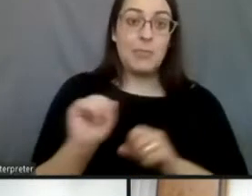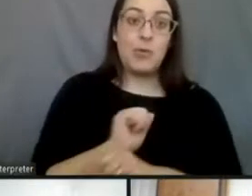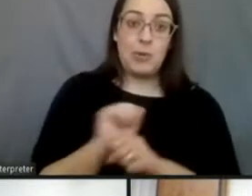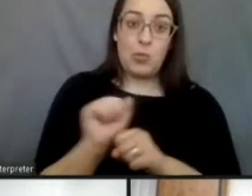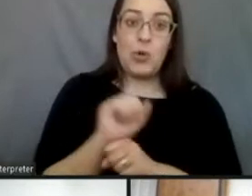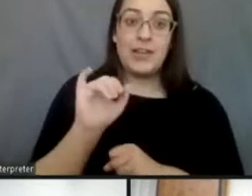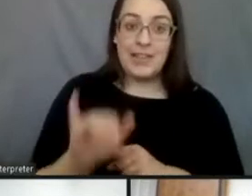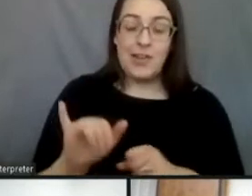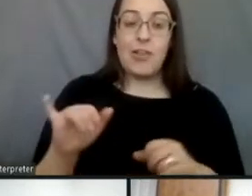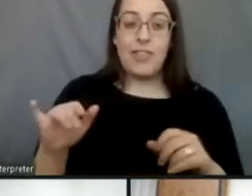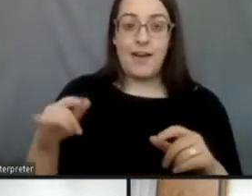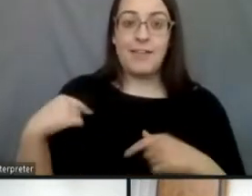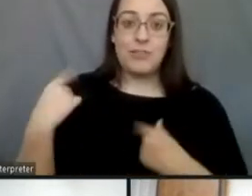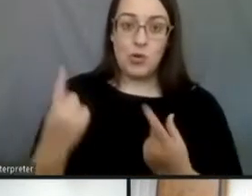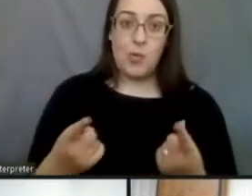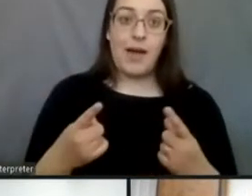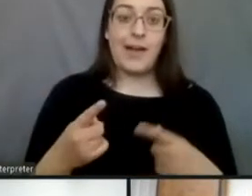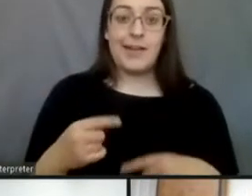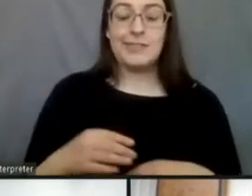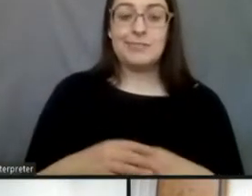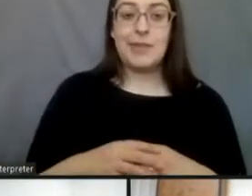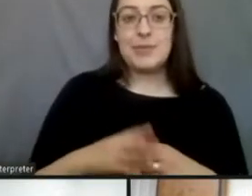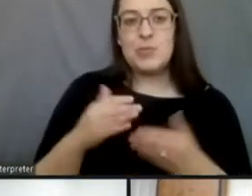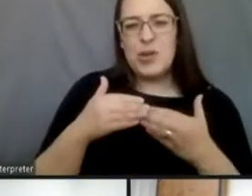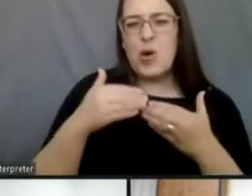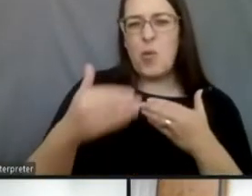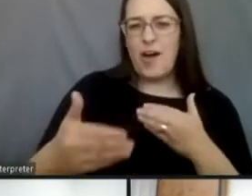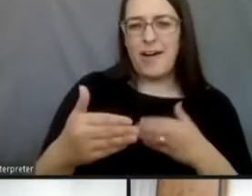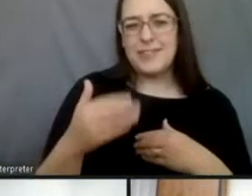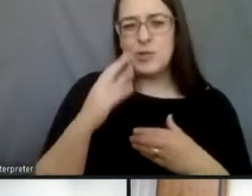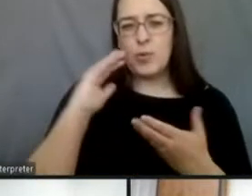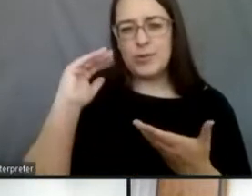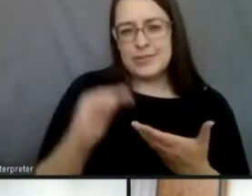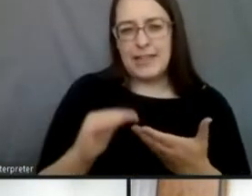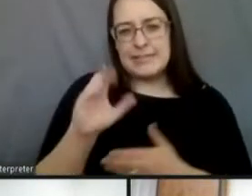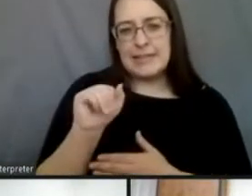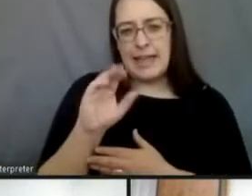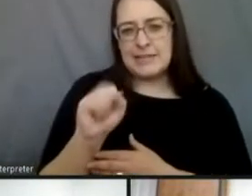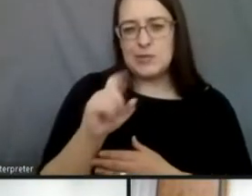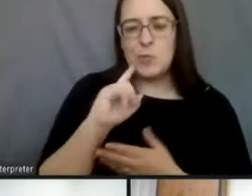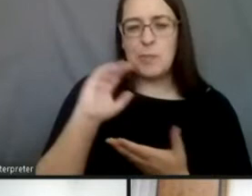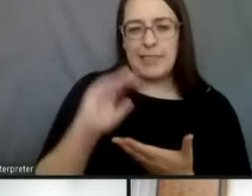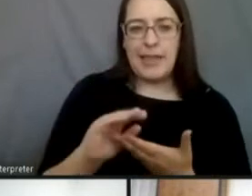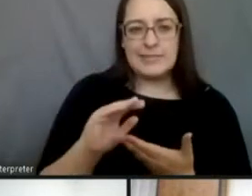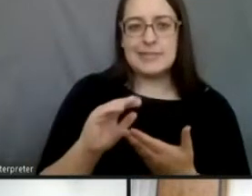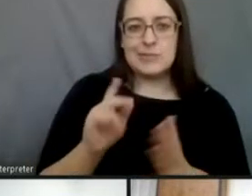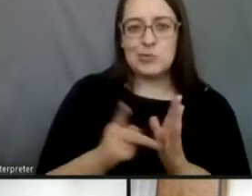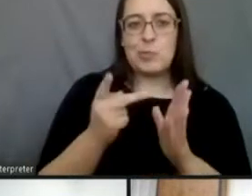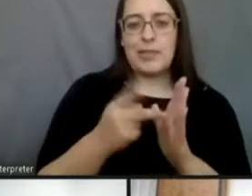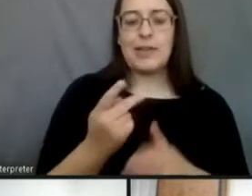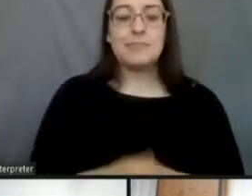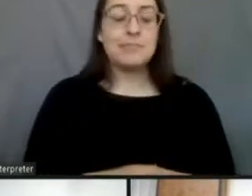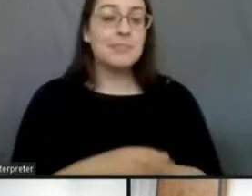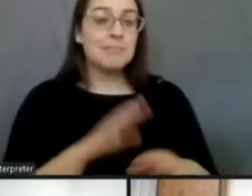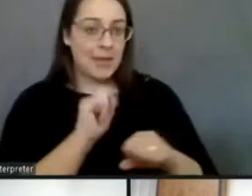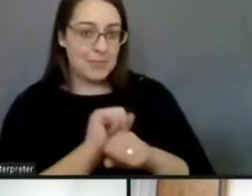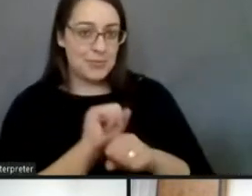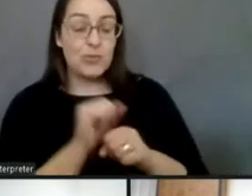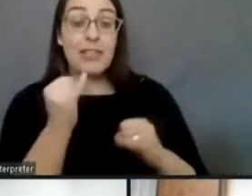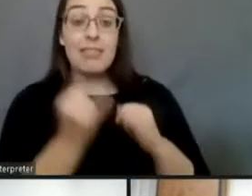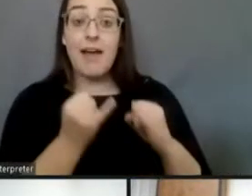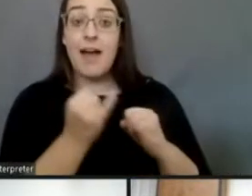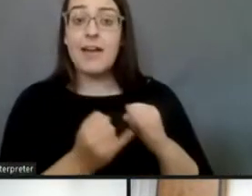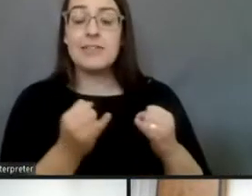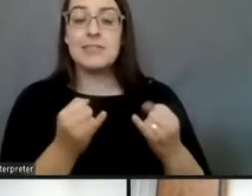while, and as we move forward, then there certainly won't be that many. Absolutely, absolutely. And I guess the last thing that I want to cover